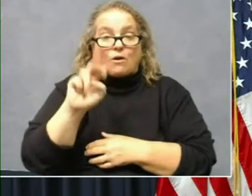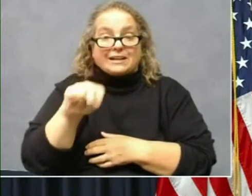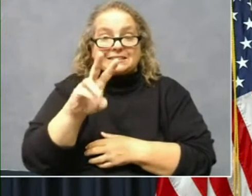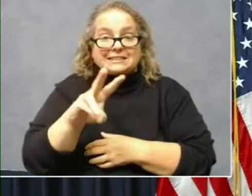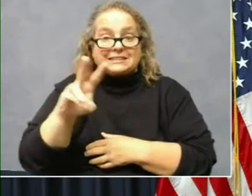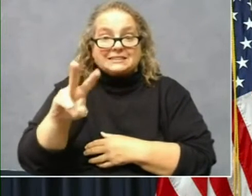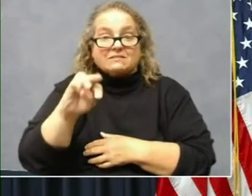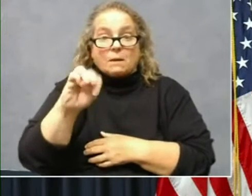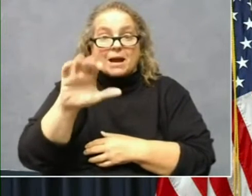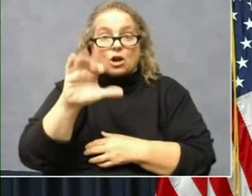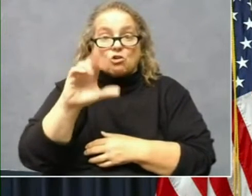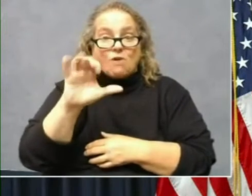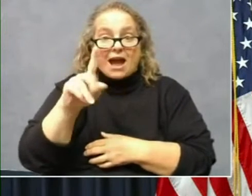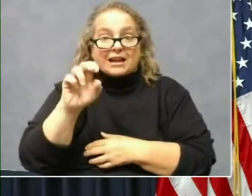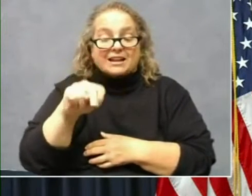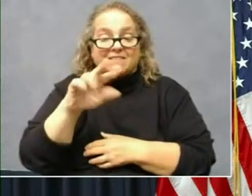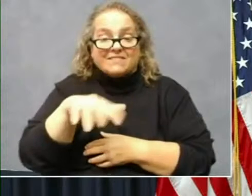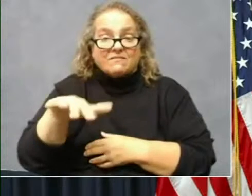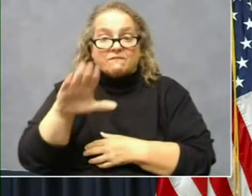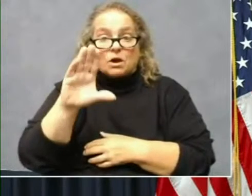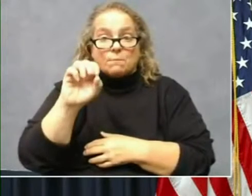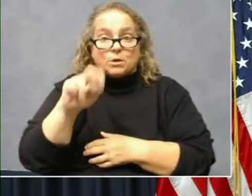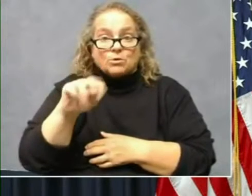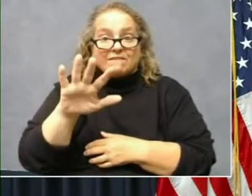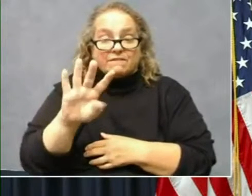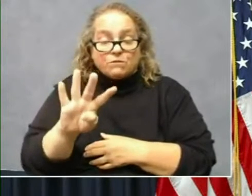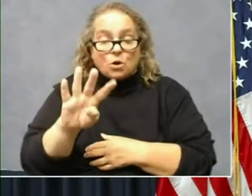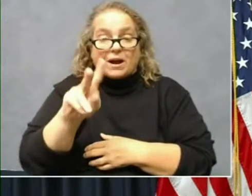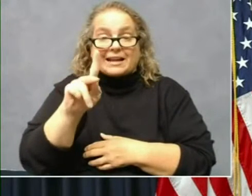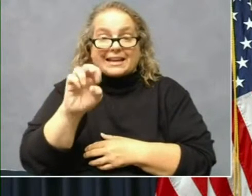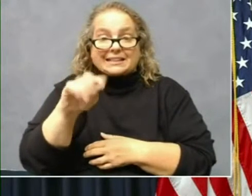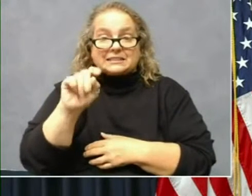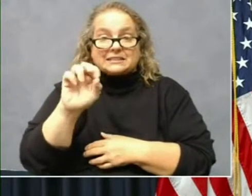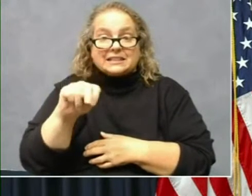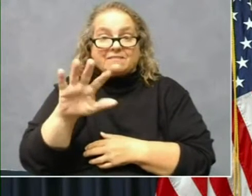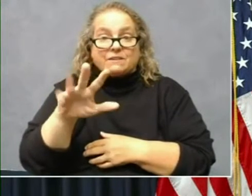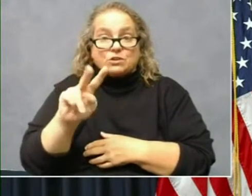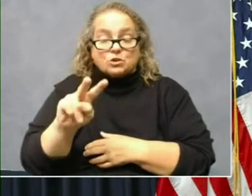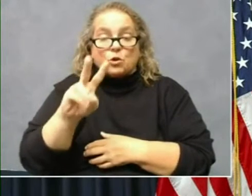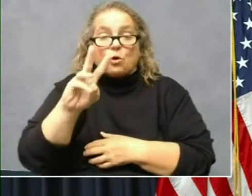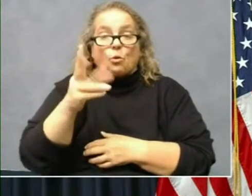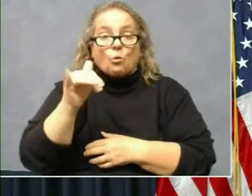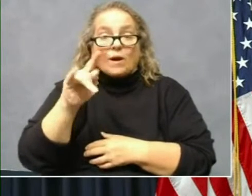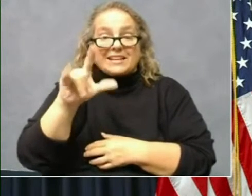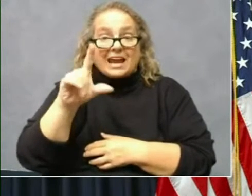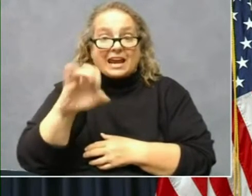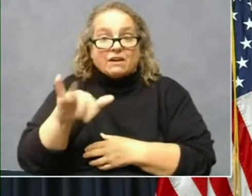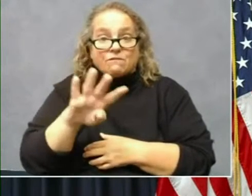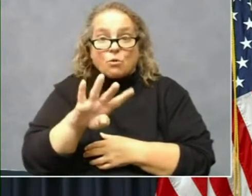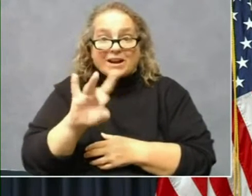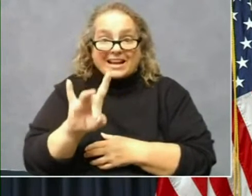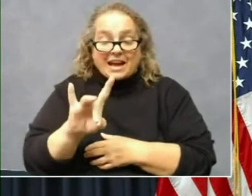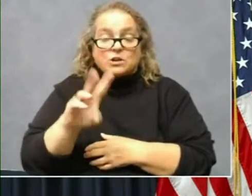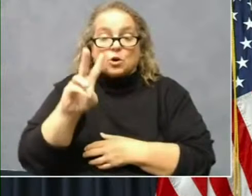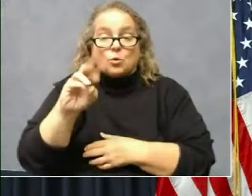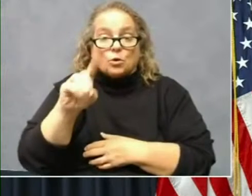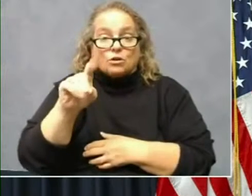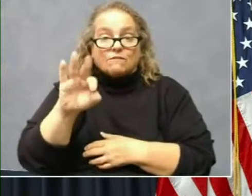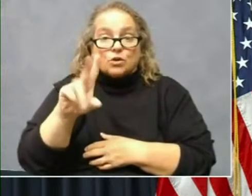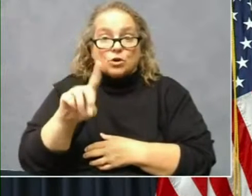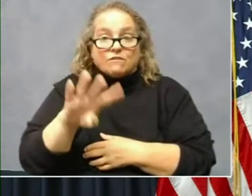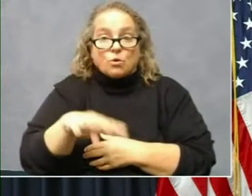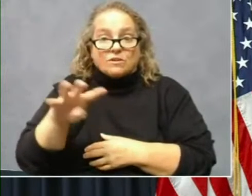55, Boone 54, Kenton 52, Whitley County 48, Woodford 44,